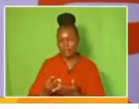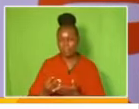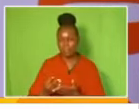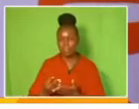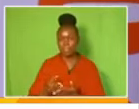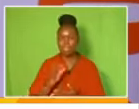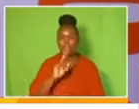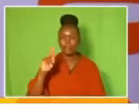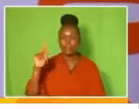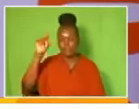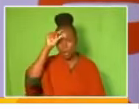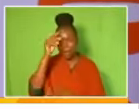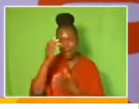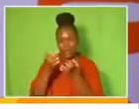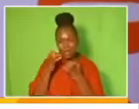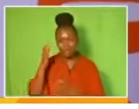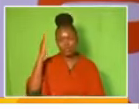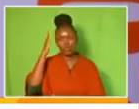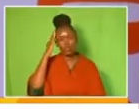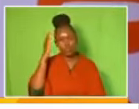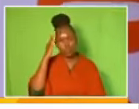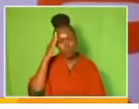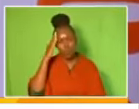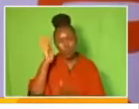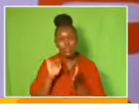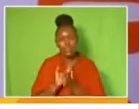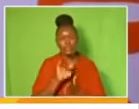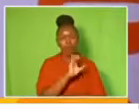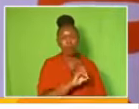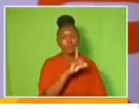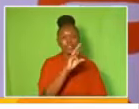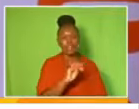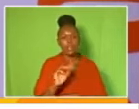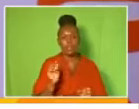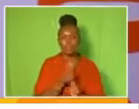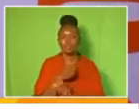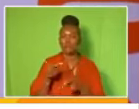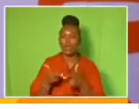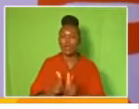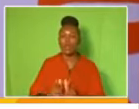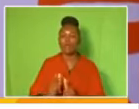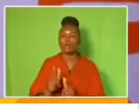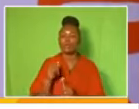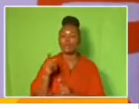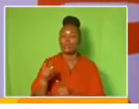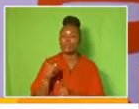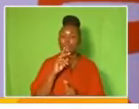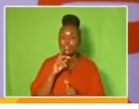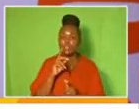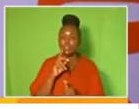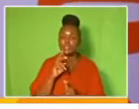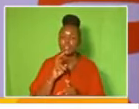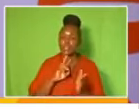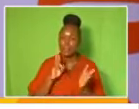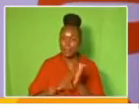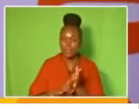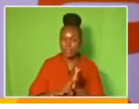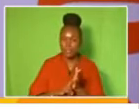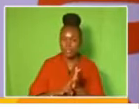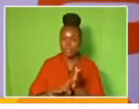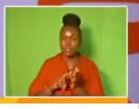Kenya Kwanza needs to take notice that ODM will not allow the reforms we fought for to be taken